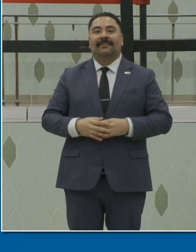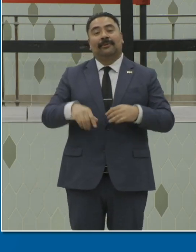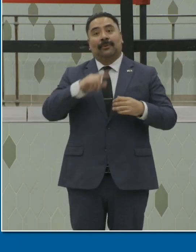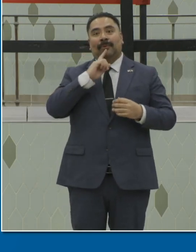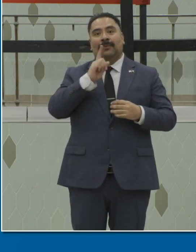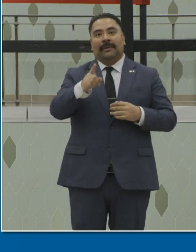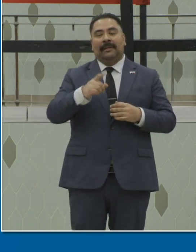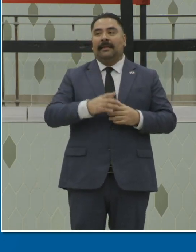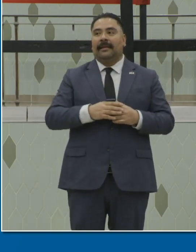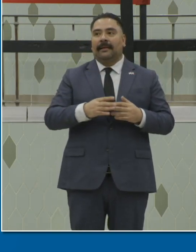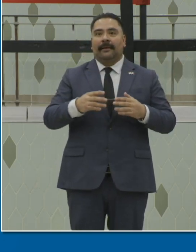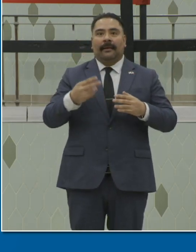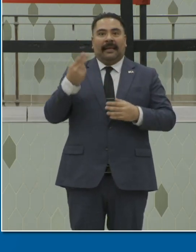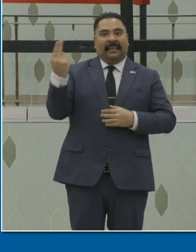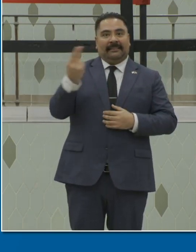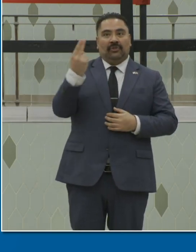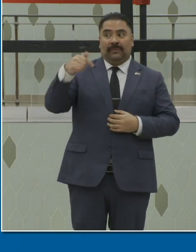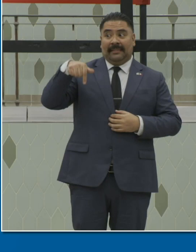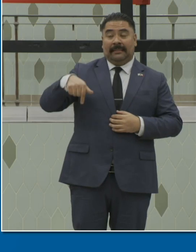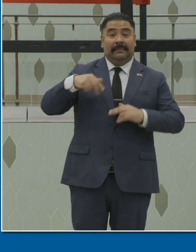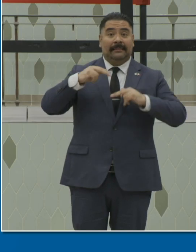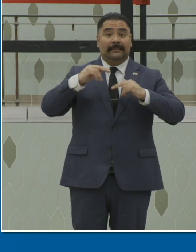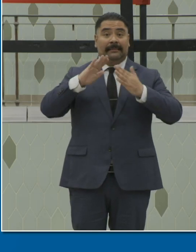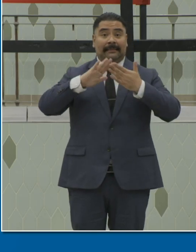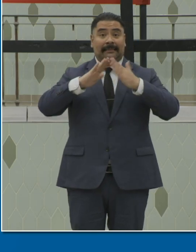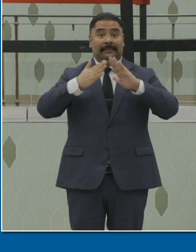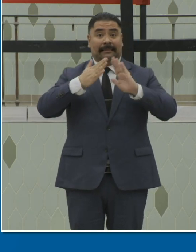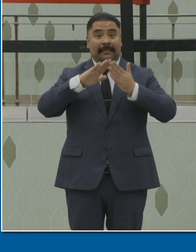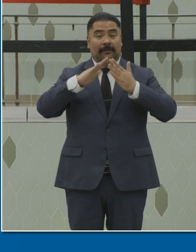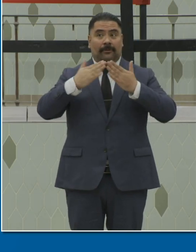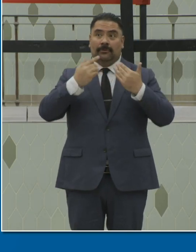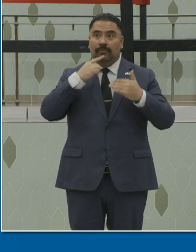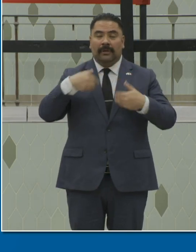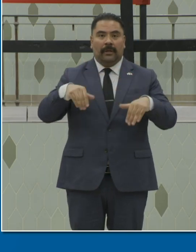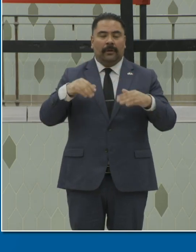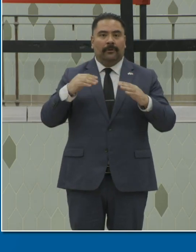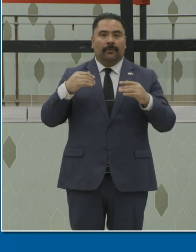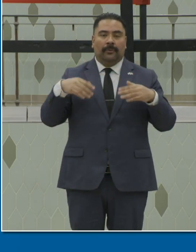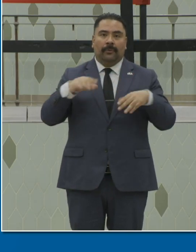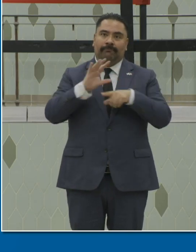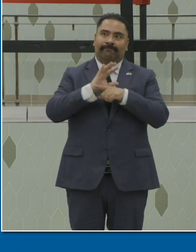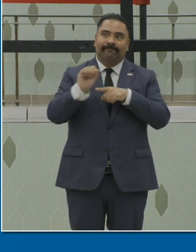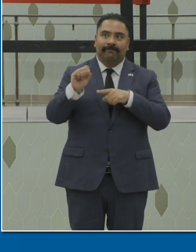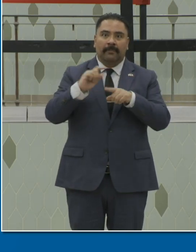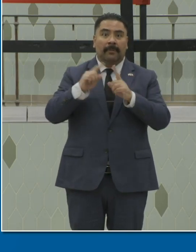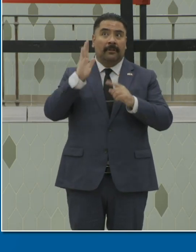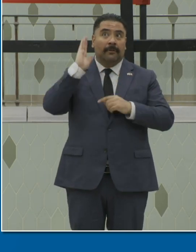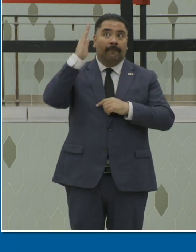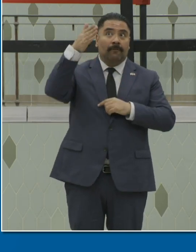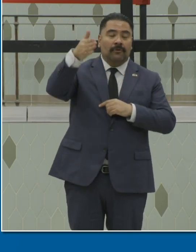It's really the history of this city is remarkable, but the future is bright.